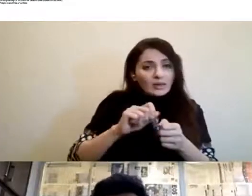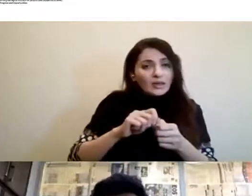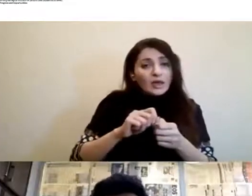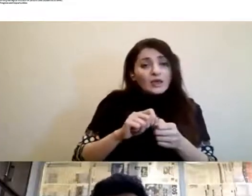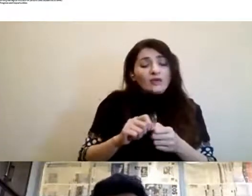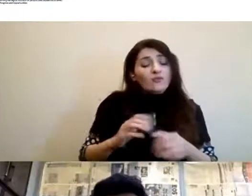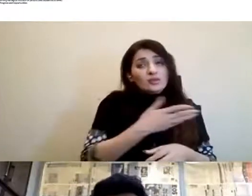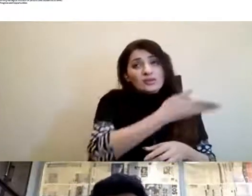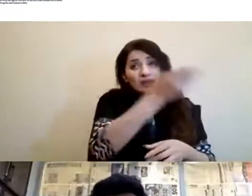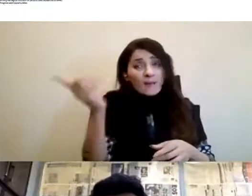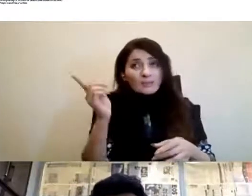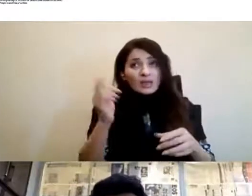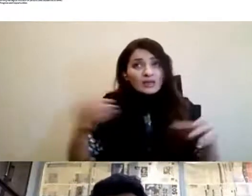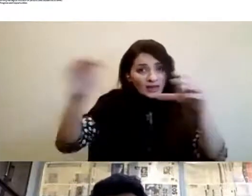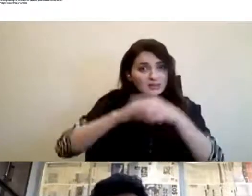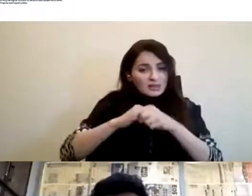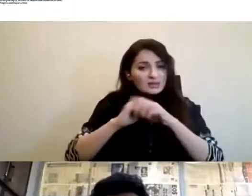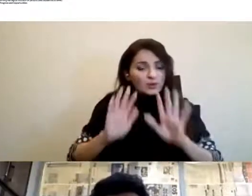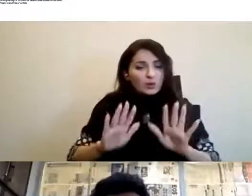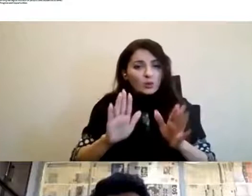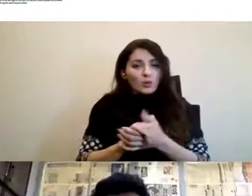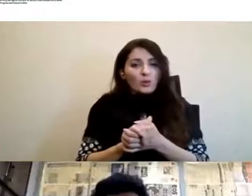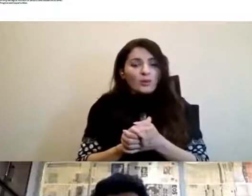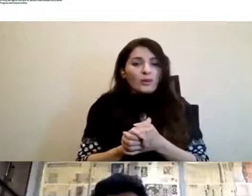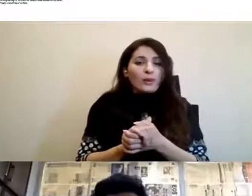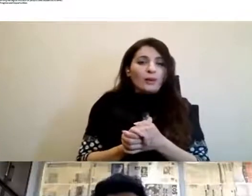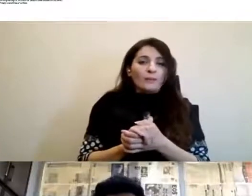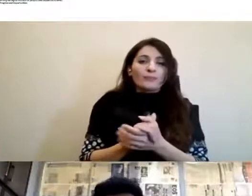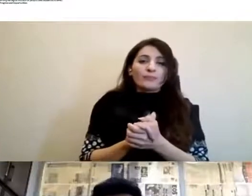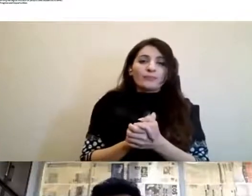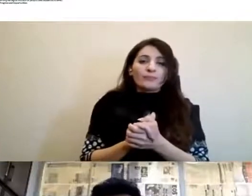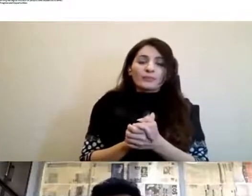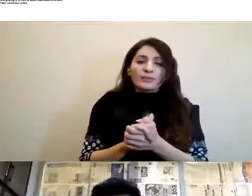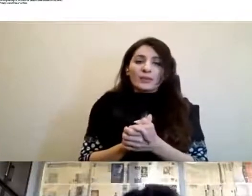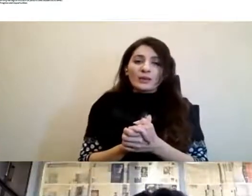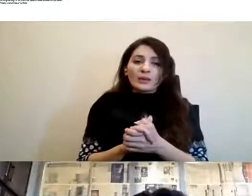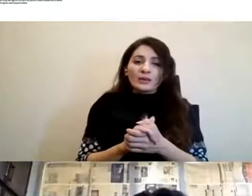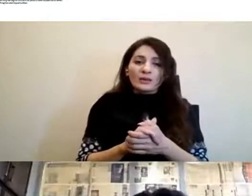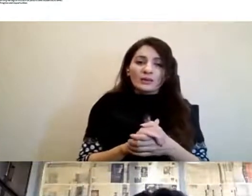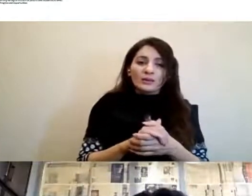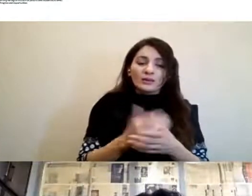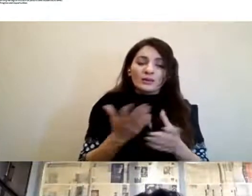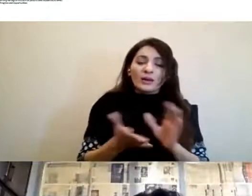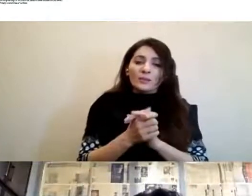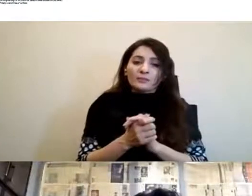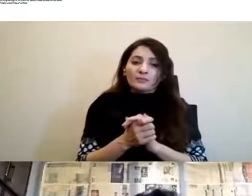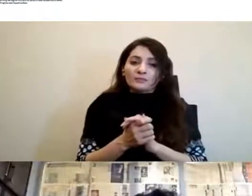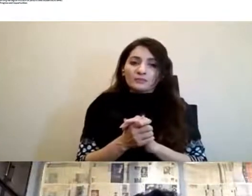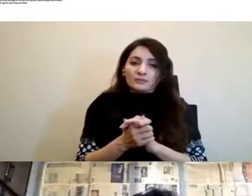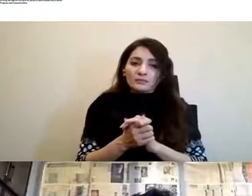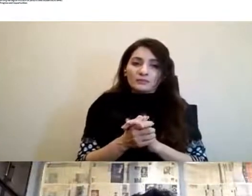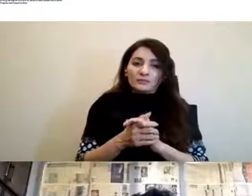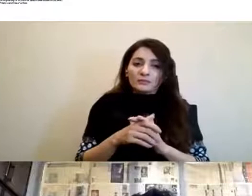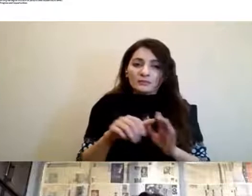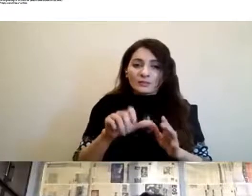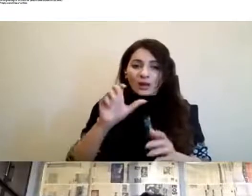accessible. Specifically, we're helping write the ARIA authoring practices guide. ARIA stands for